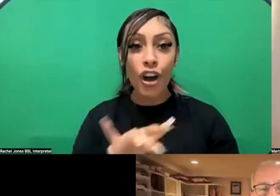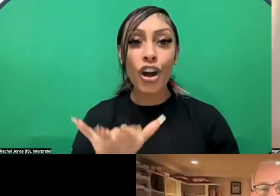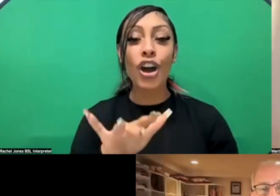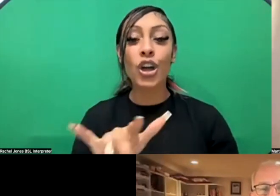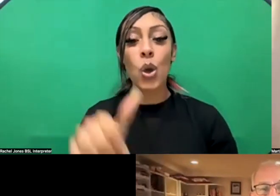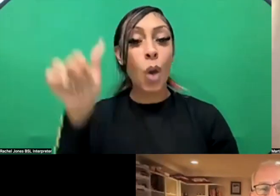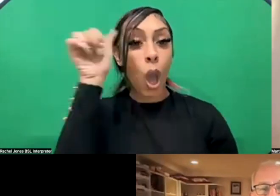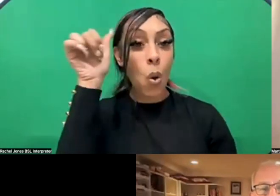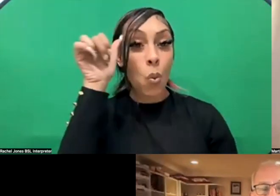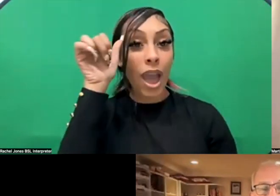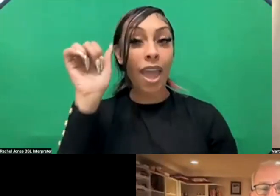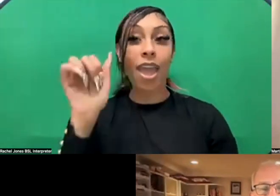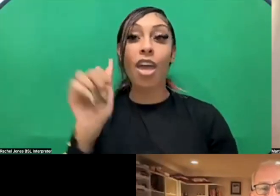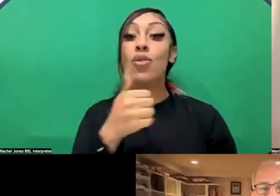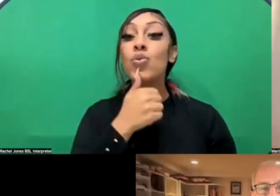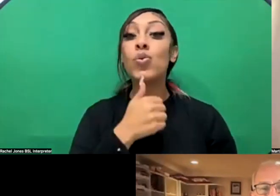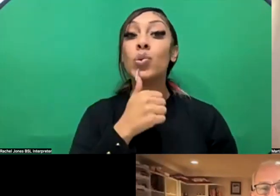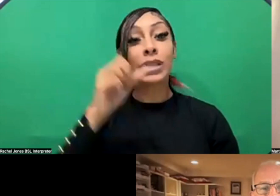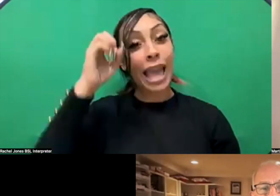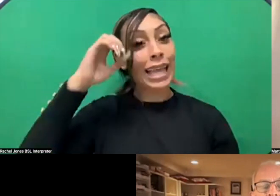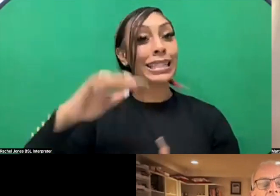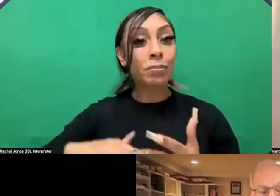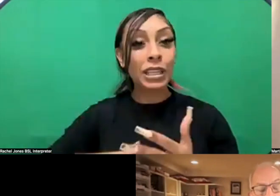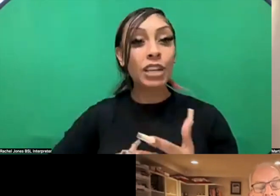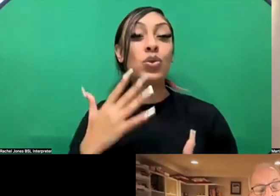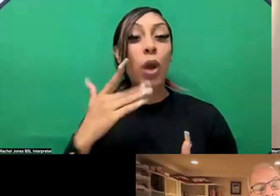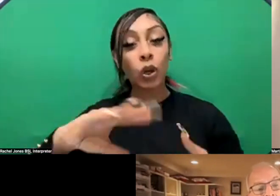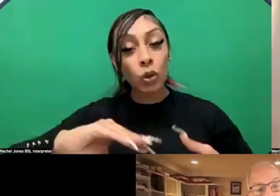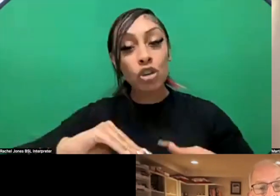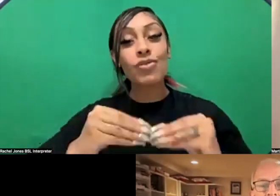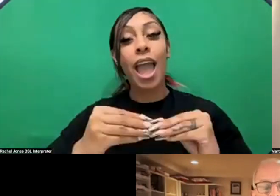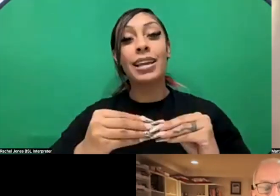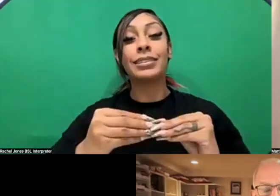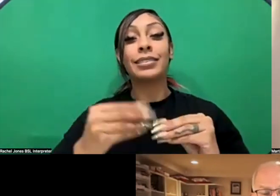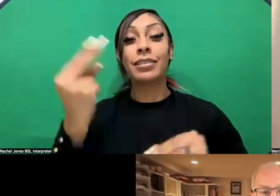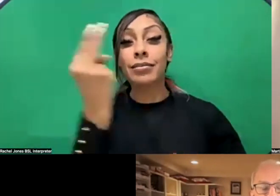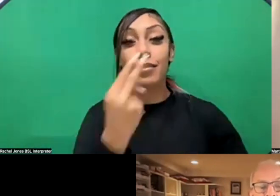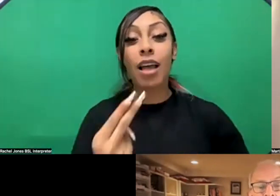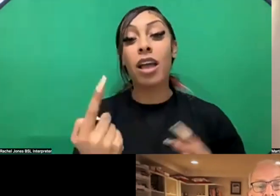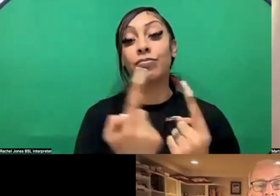the user experience when you design a product? I am very much so, and that